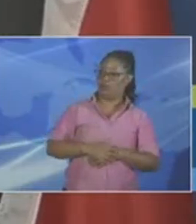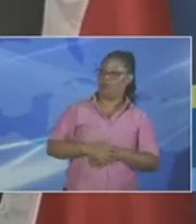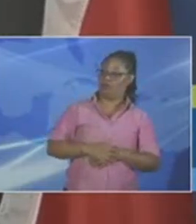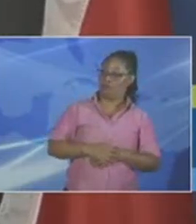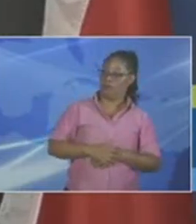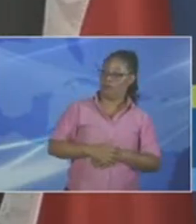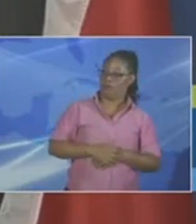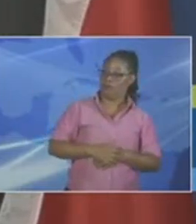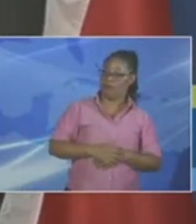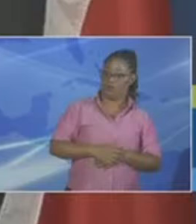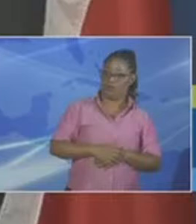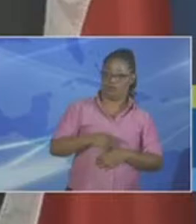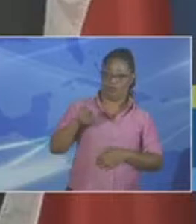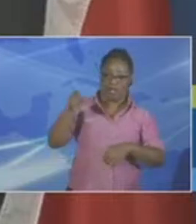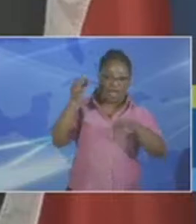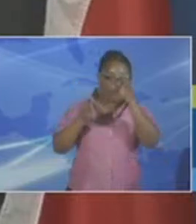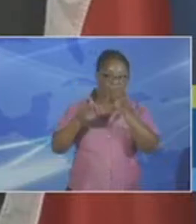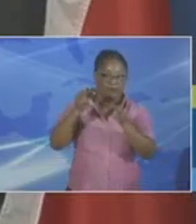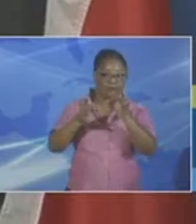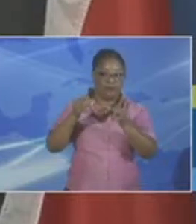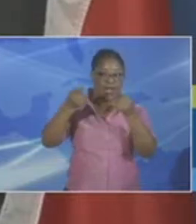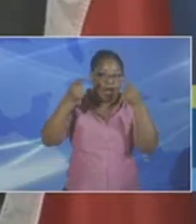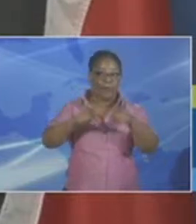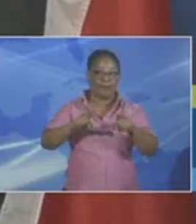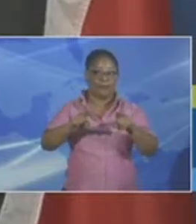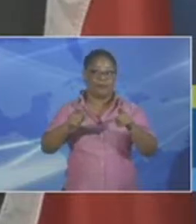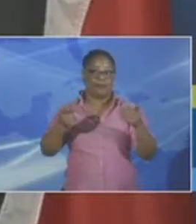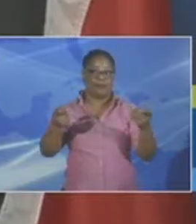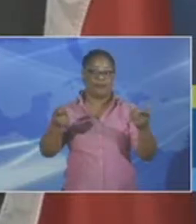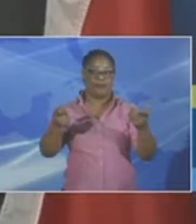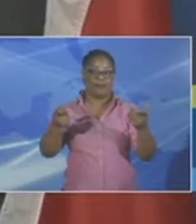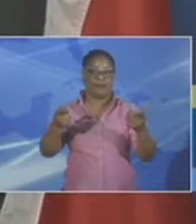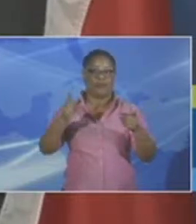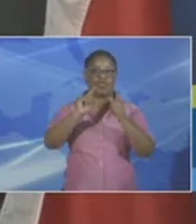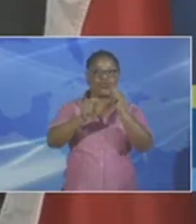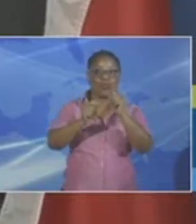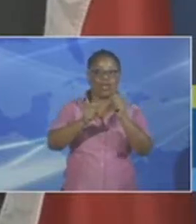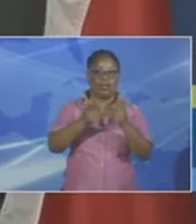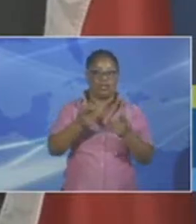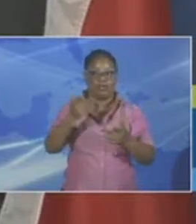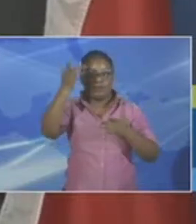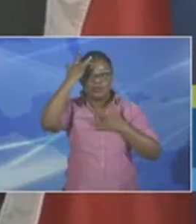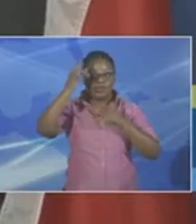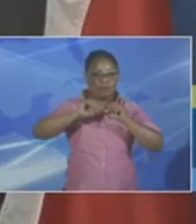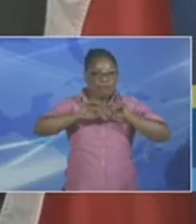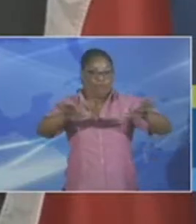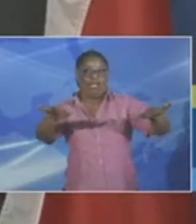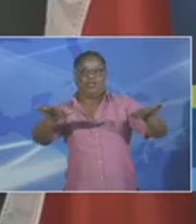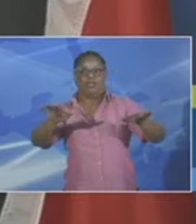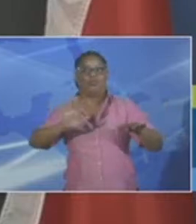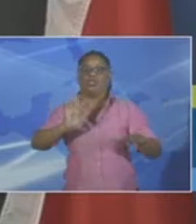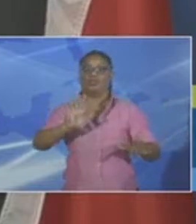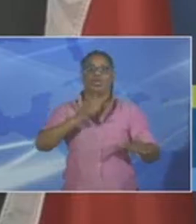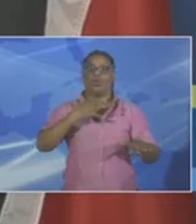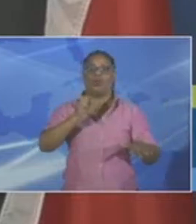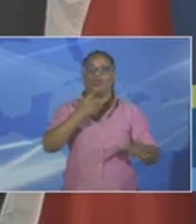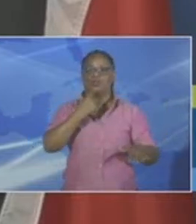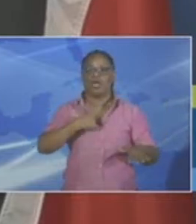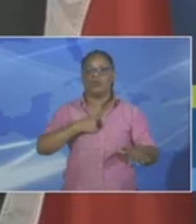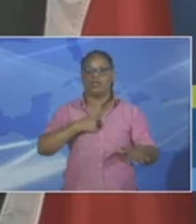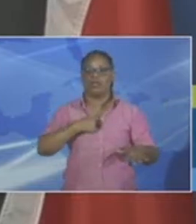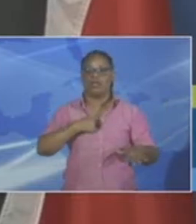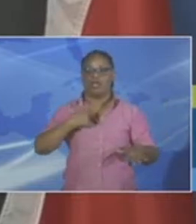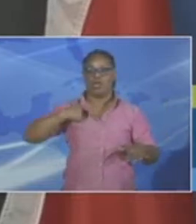here in Trinidad and Tobago, please don't come and say that we misled you. It is how the virus reacts to the population, vice versa, and that